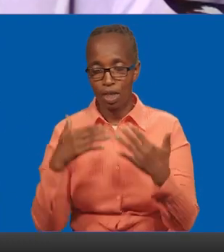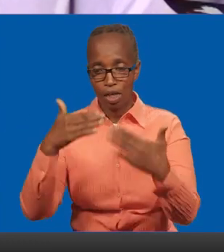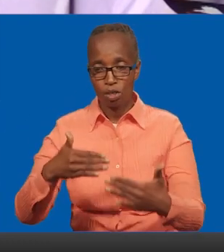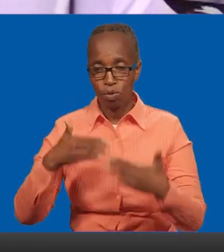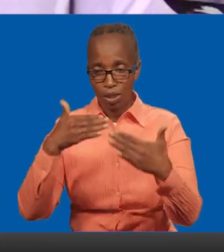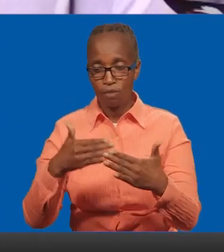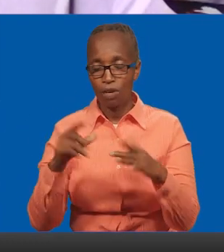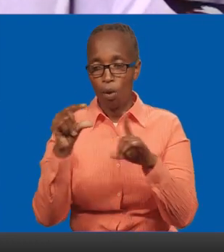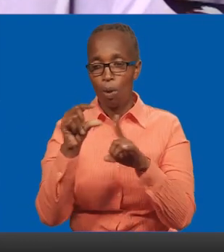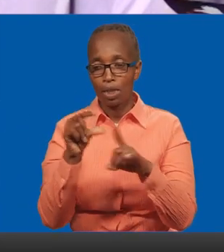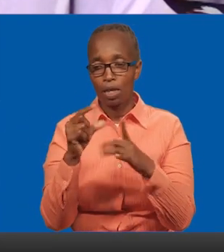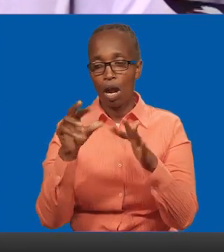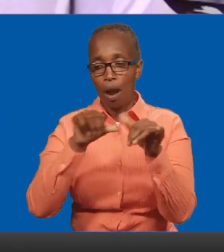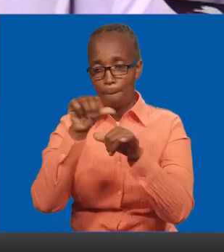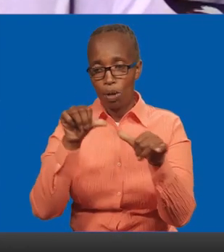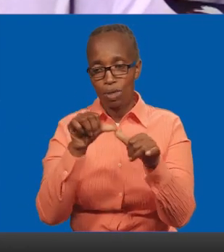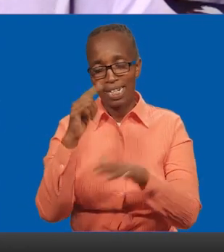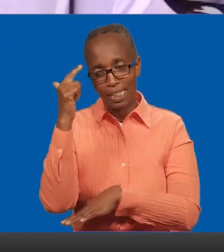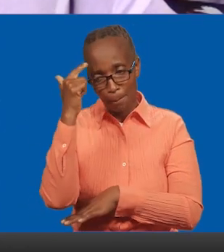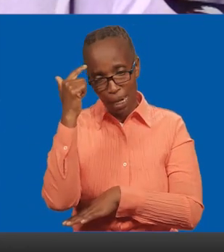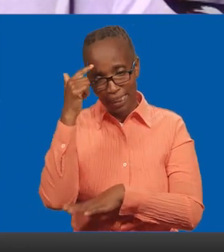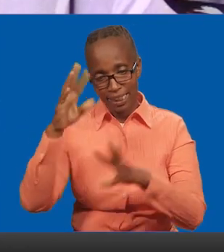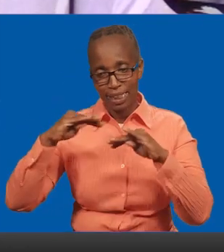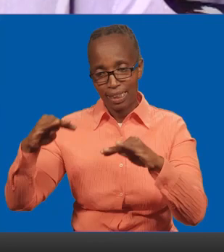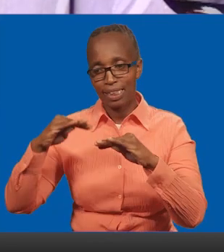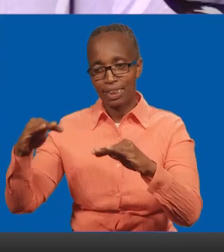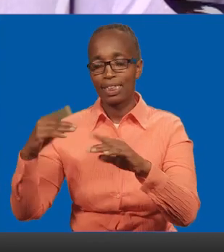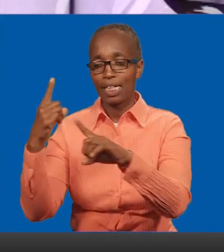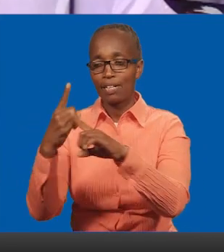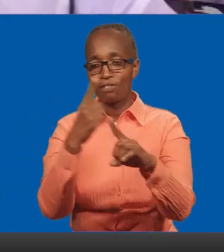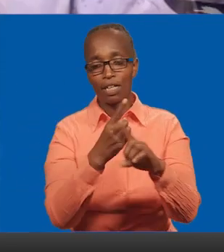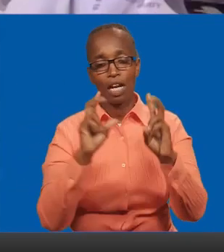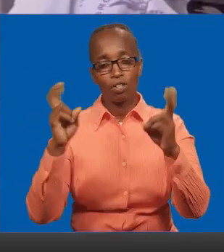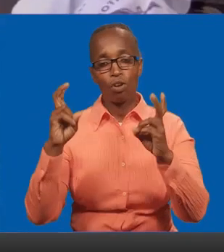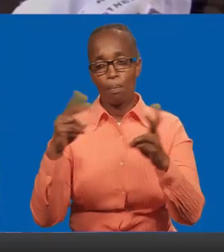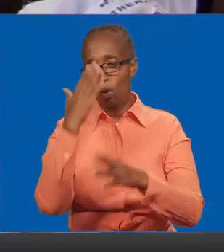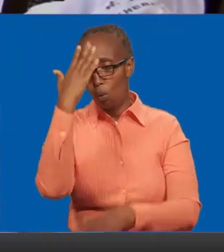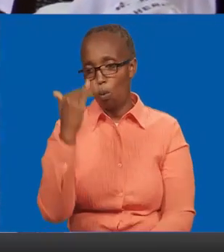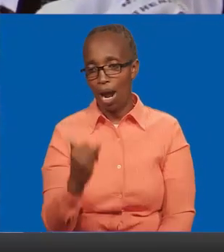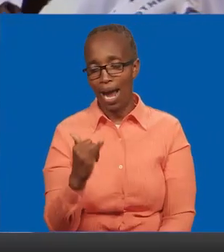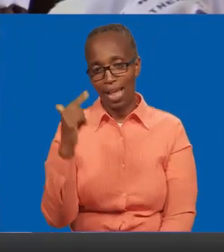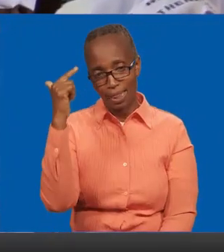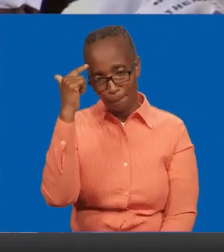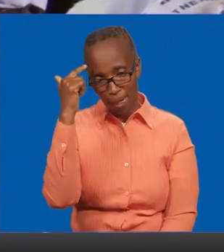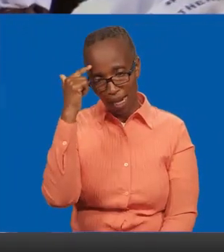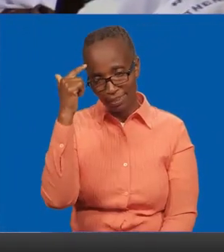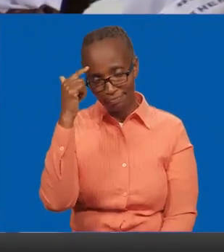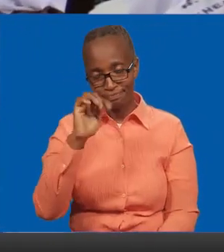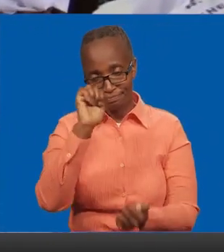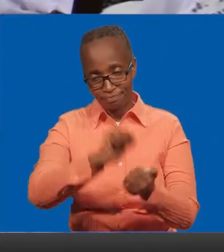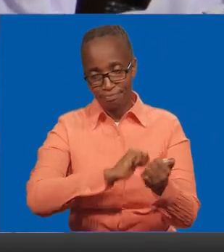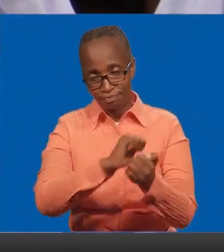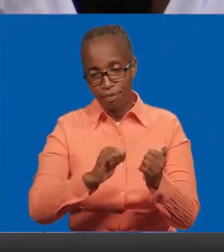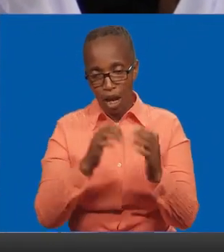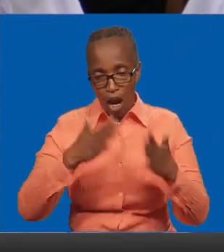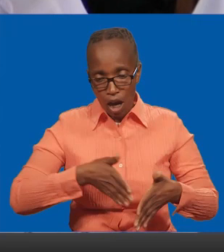Kent aliyealikwa kutoa mafunzo kuhusu afya ya kiakili, akifunza baadhi ya mambo tofauti yanayosababisha